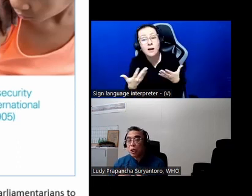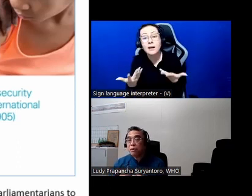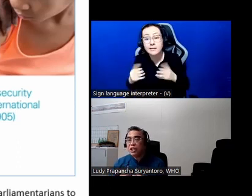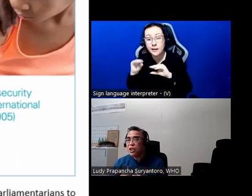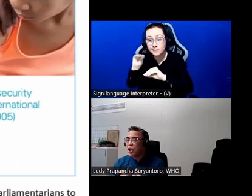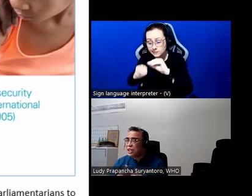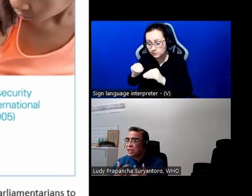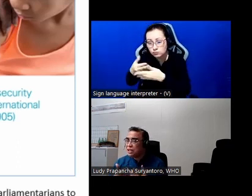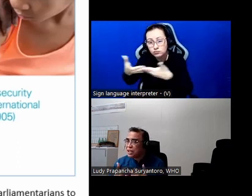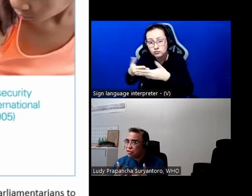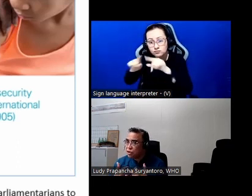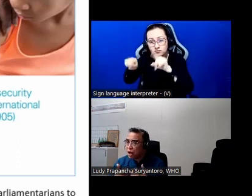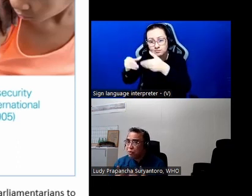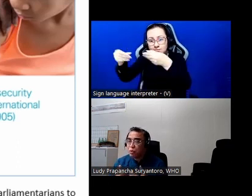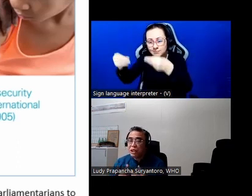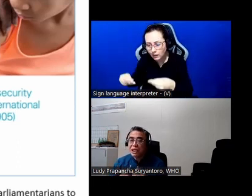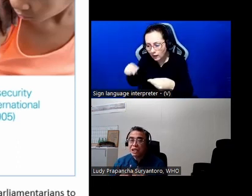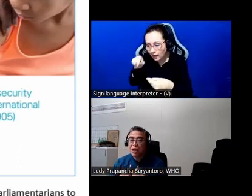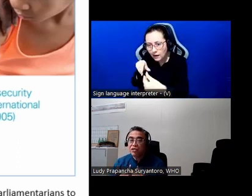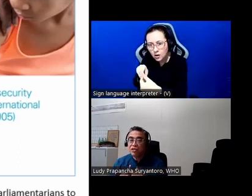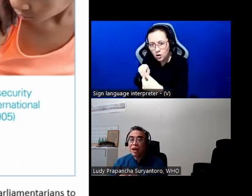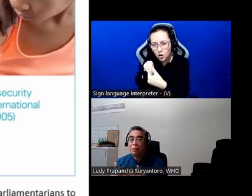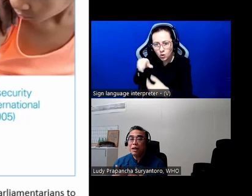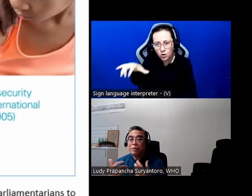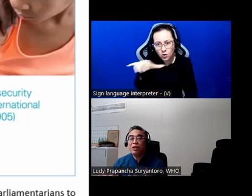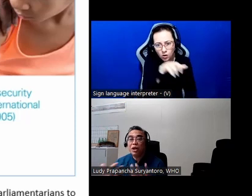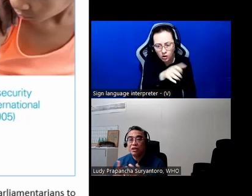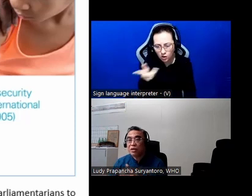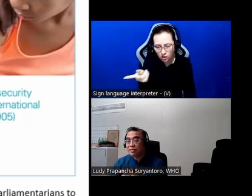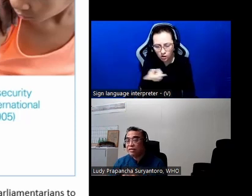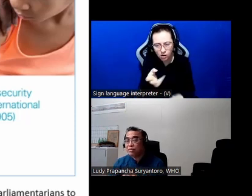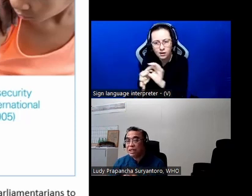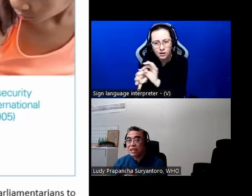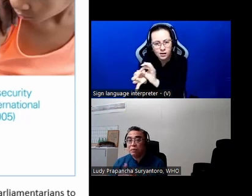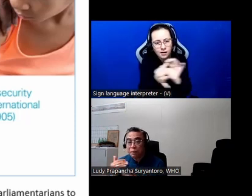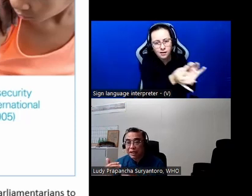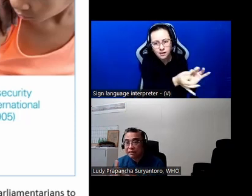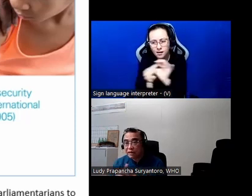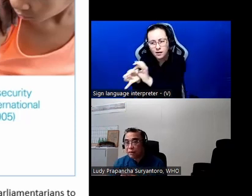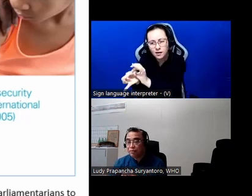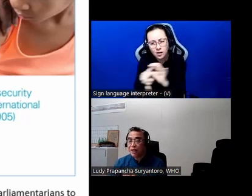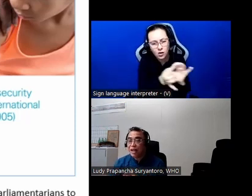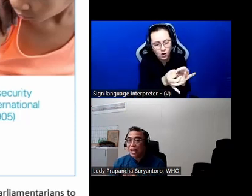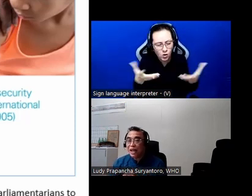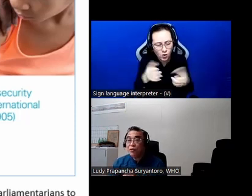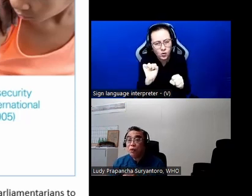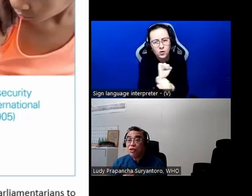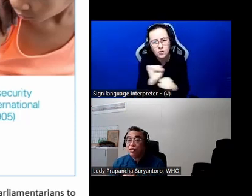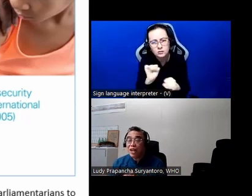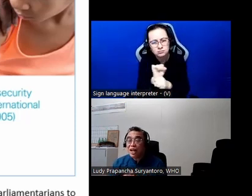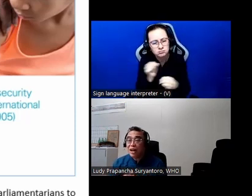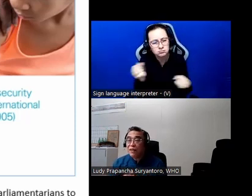building a collaboration, not necessarily just collaborate within the crisis, but beyond the crisis, meaning the preparedness era. And